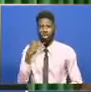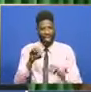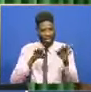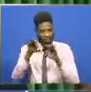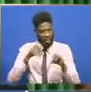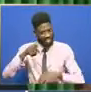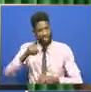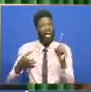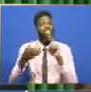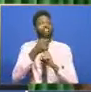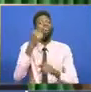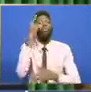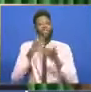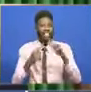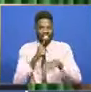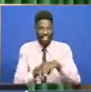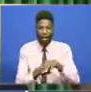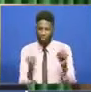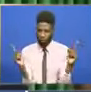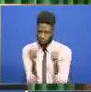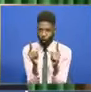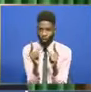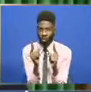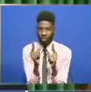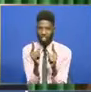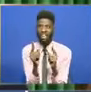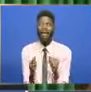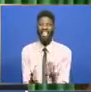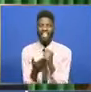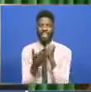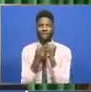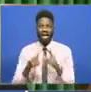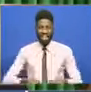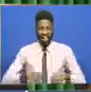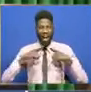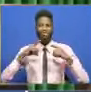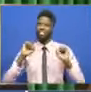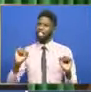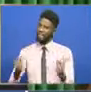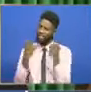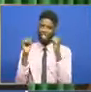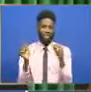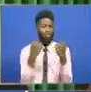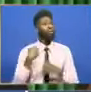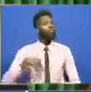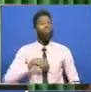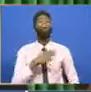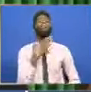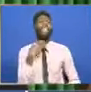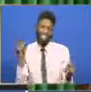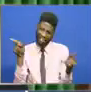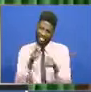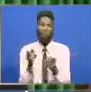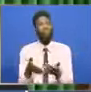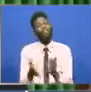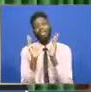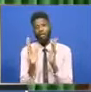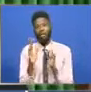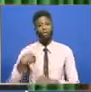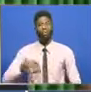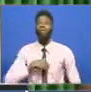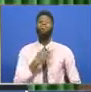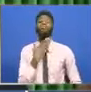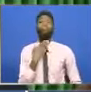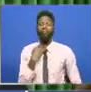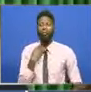in just that short space of time, that is saving lives. This is where we want to go. We want to ring fence